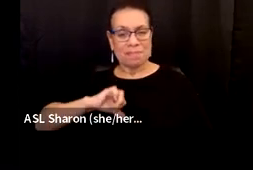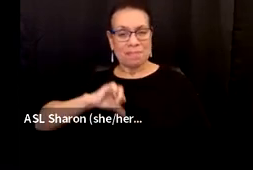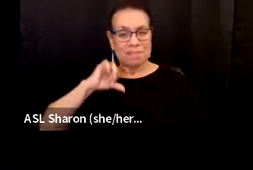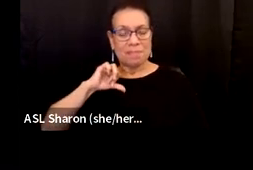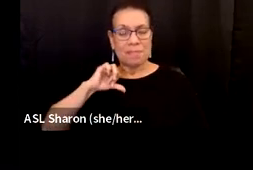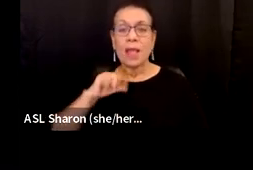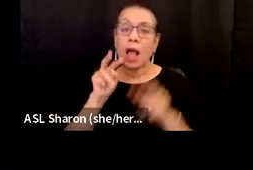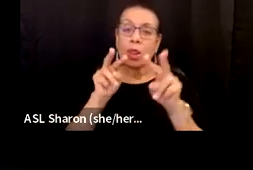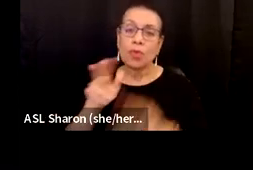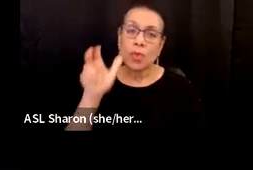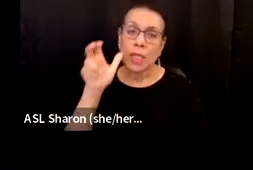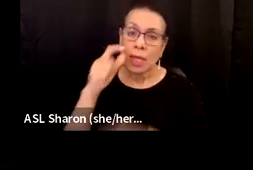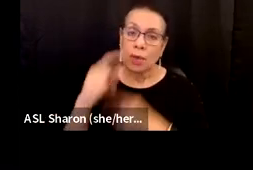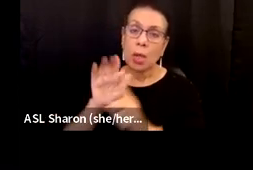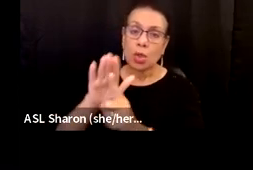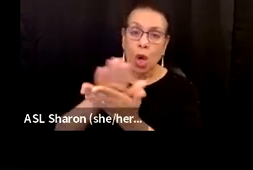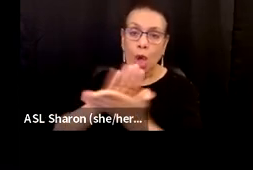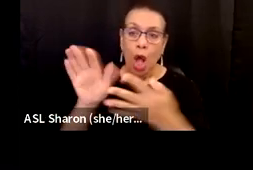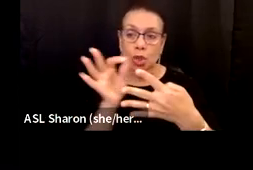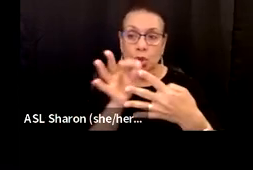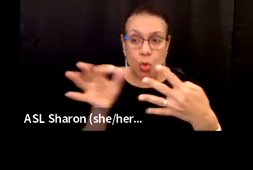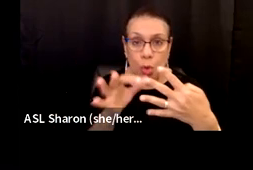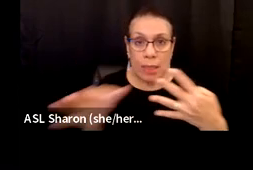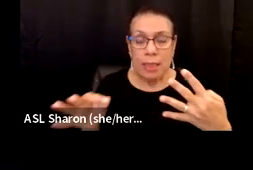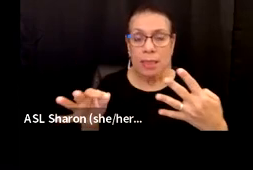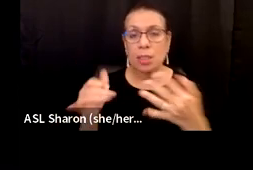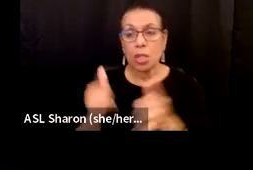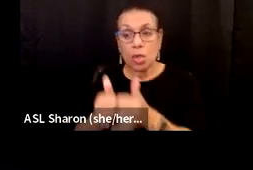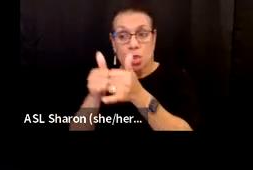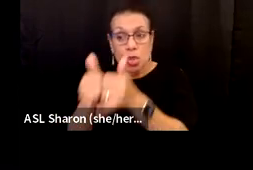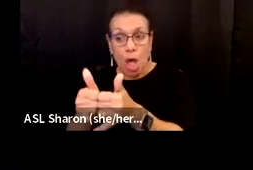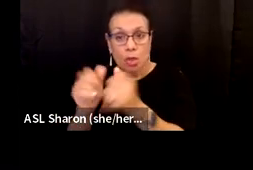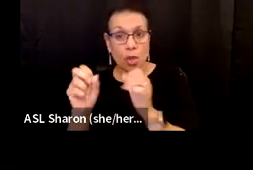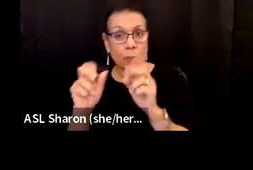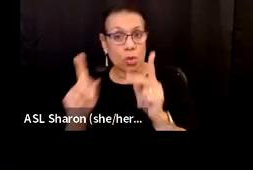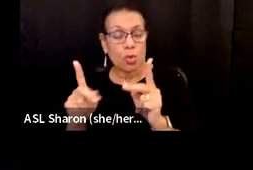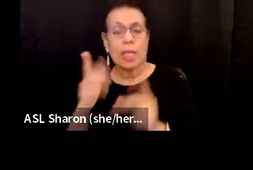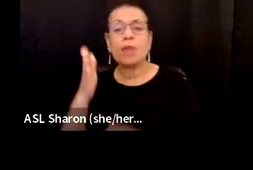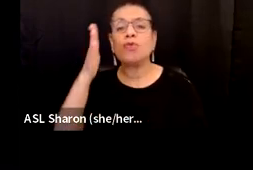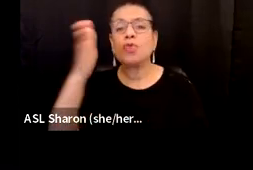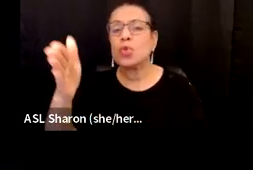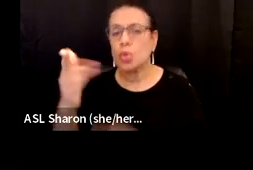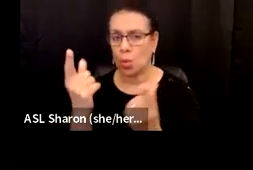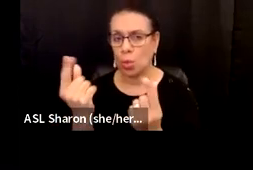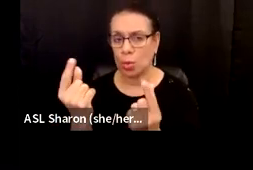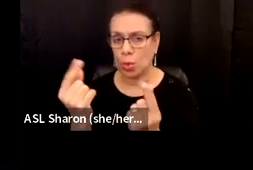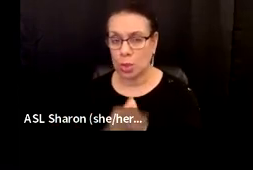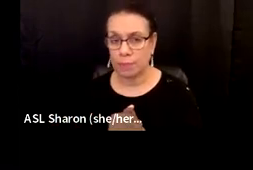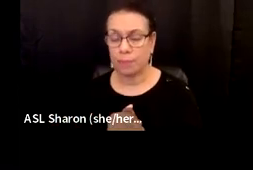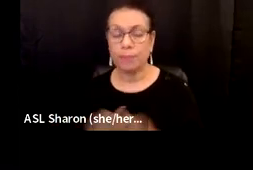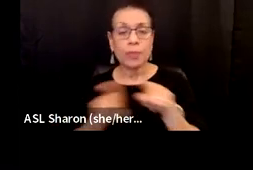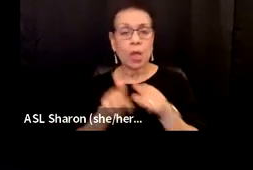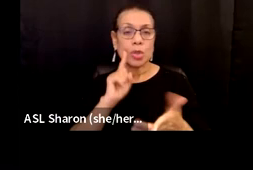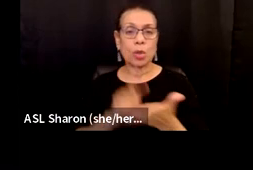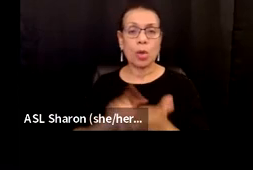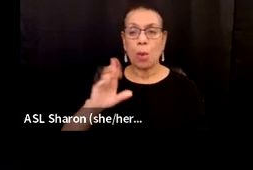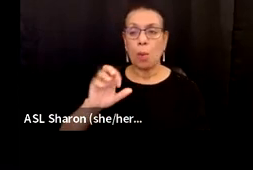hearing from you about your college choices scholarship opportunities and your plans for the future i'd also like to acknowledge burke